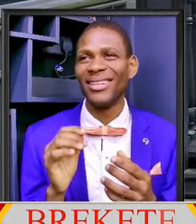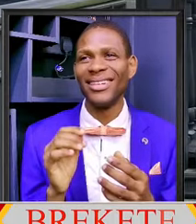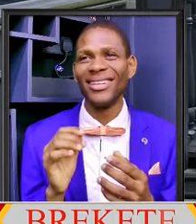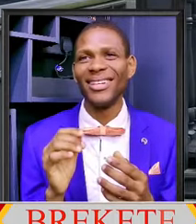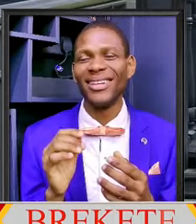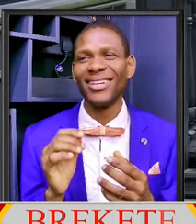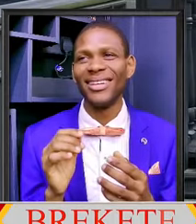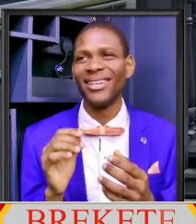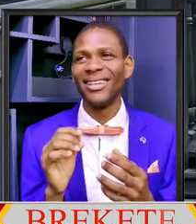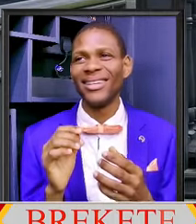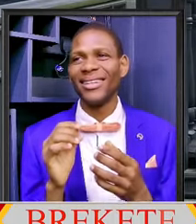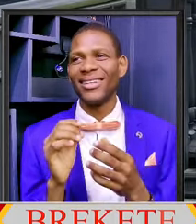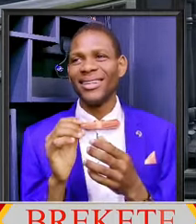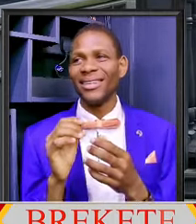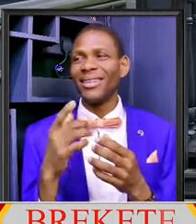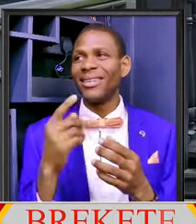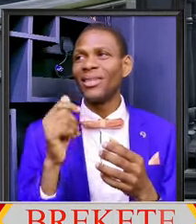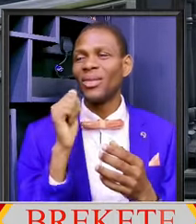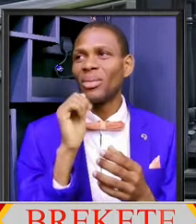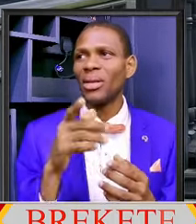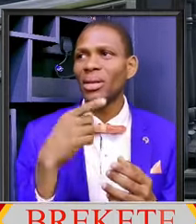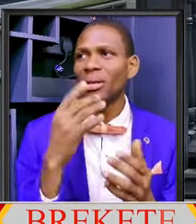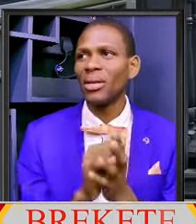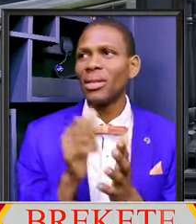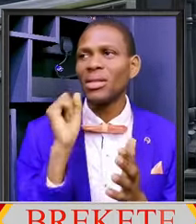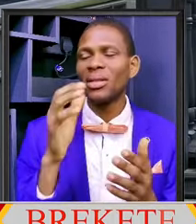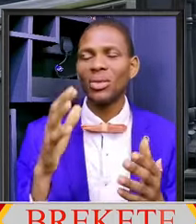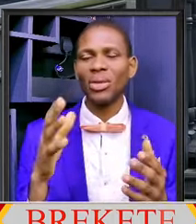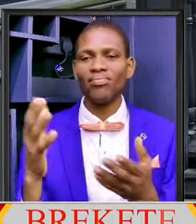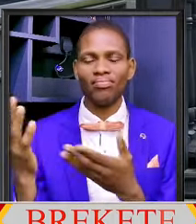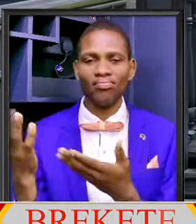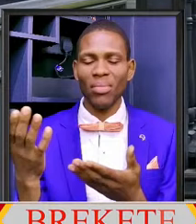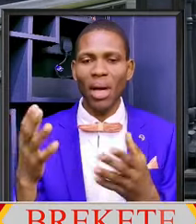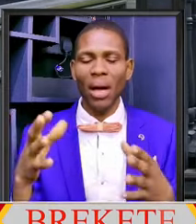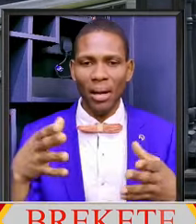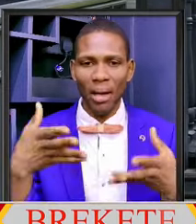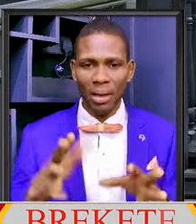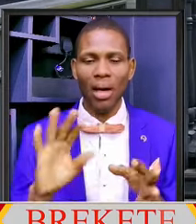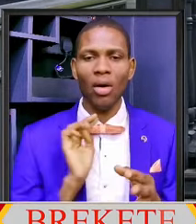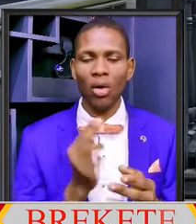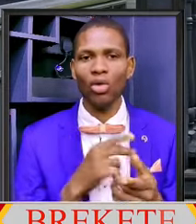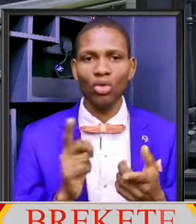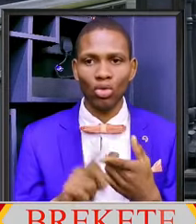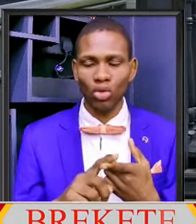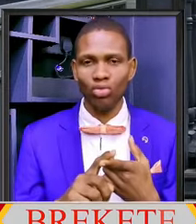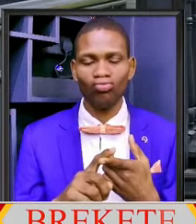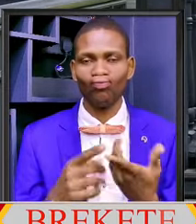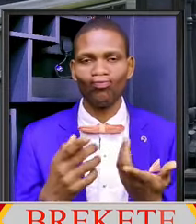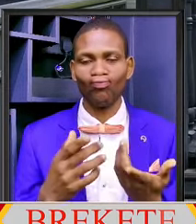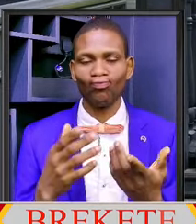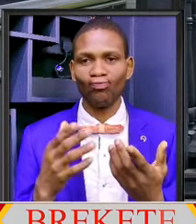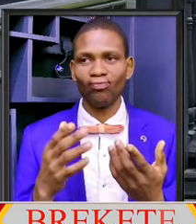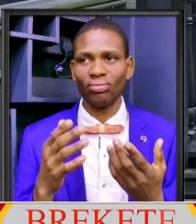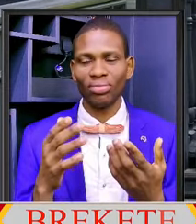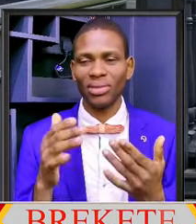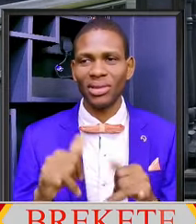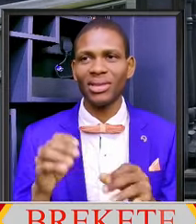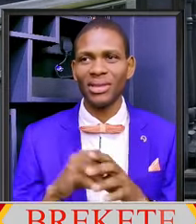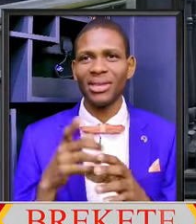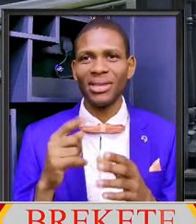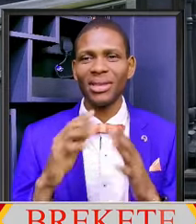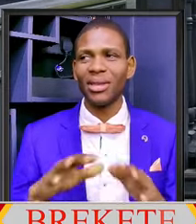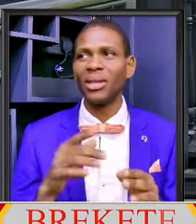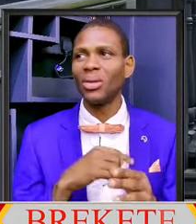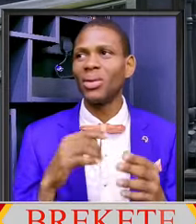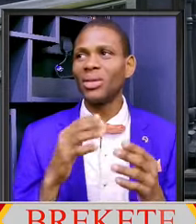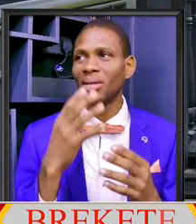anywhere. The woman now said she will accommodate us. Even though she doesn't have place to sleep, don't cry. We sleep